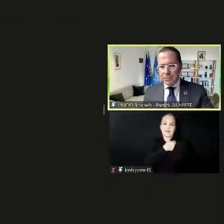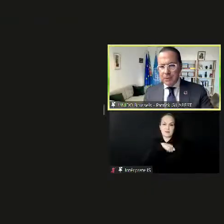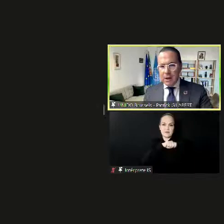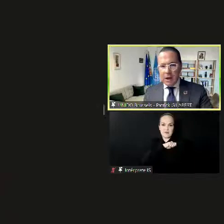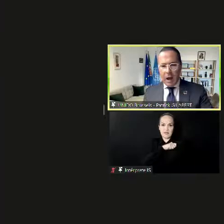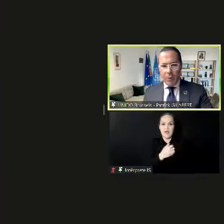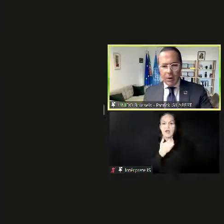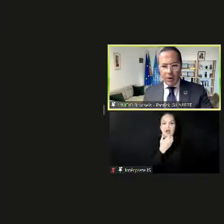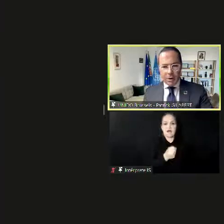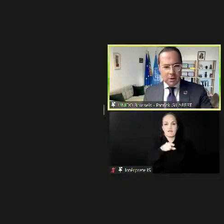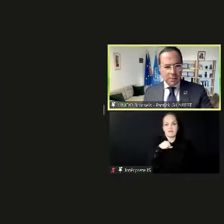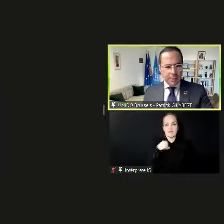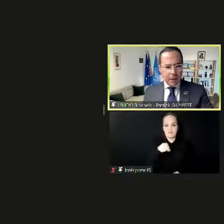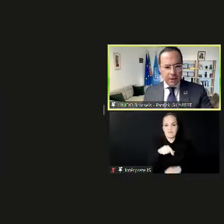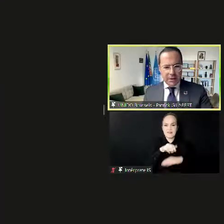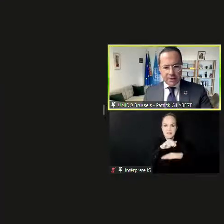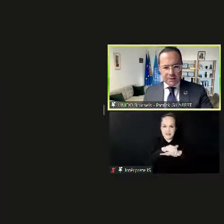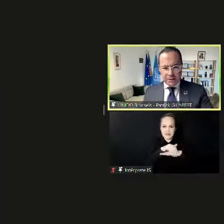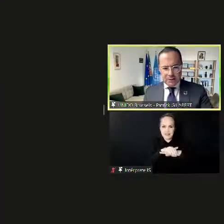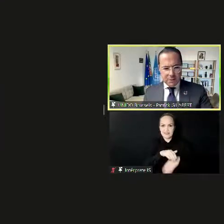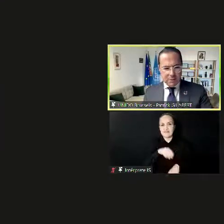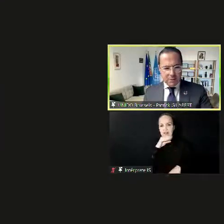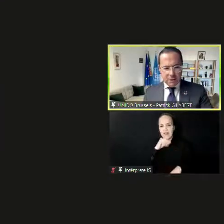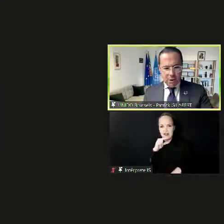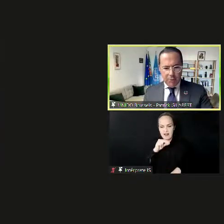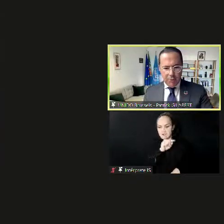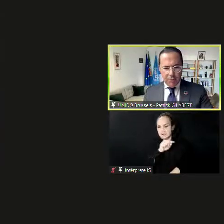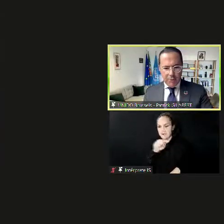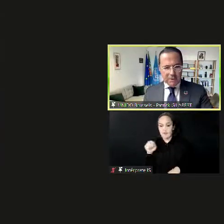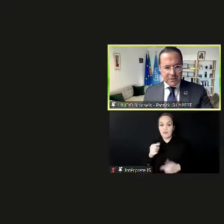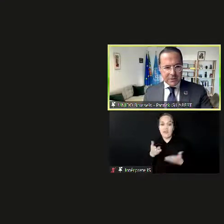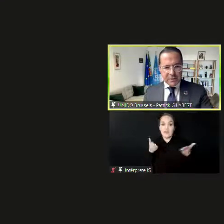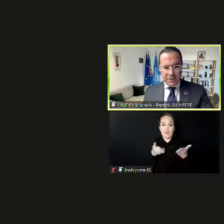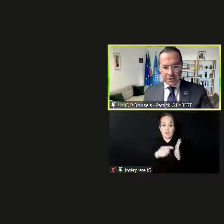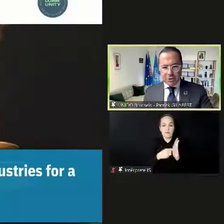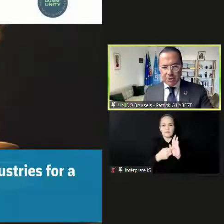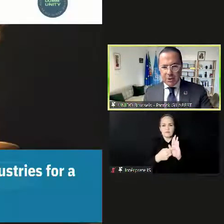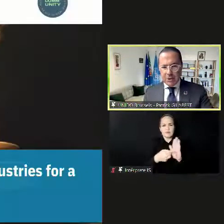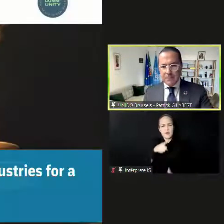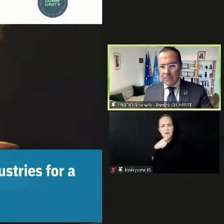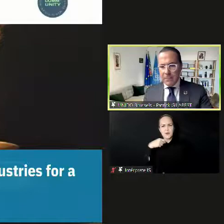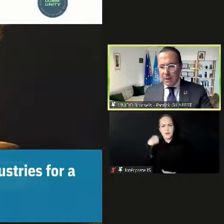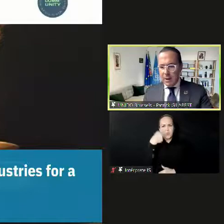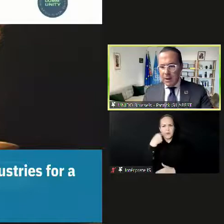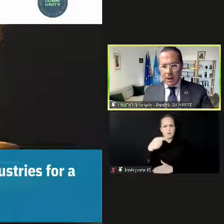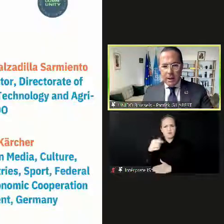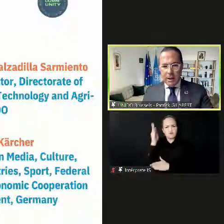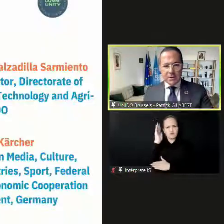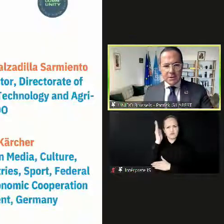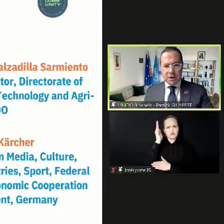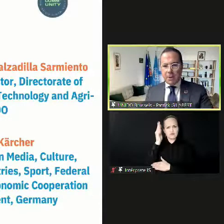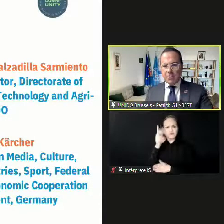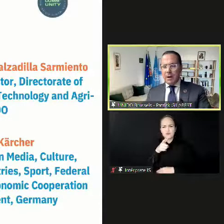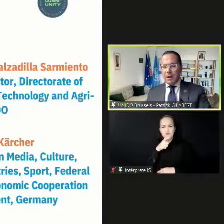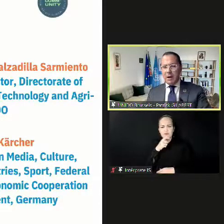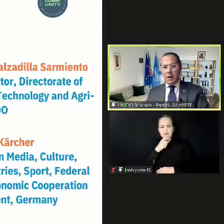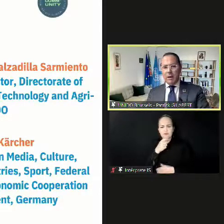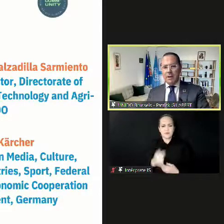our panelists of this session. And